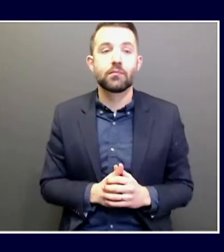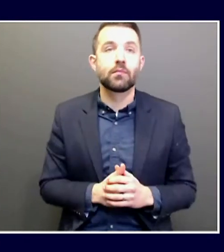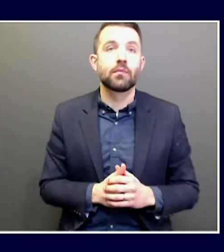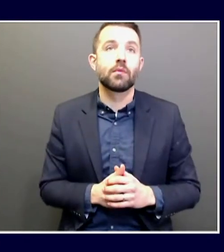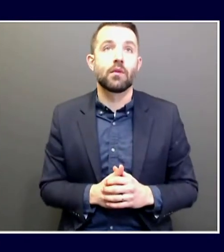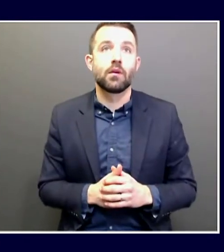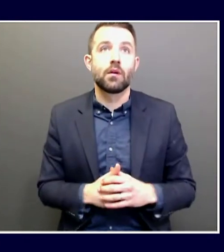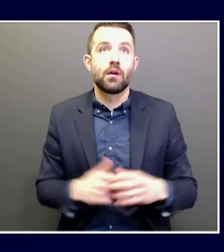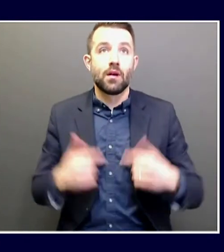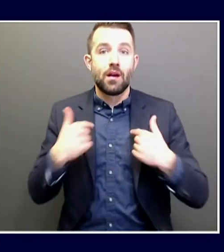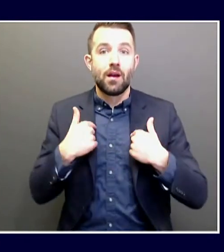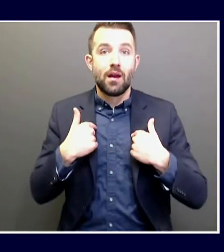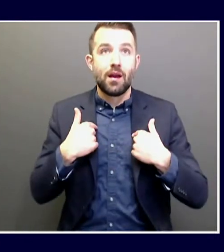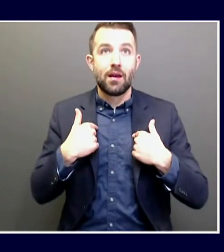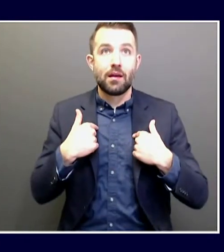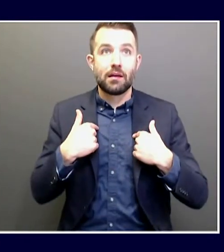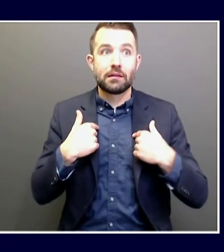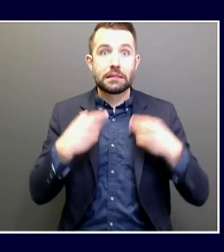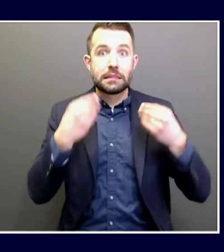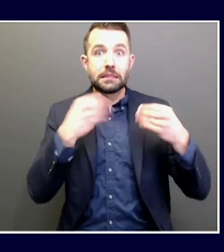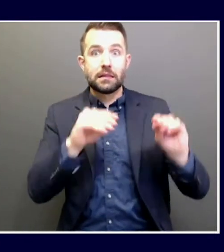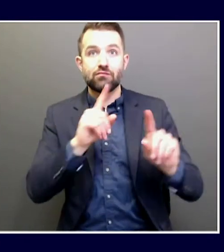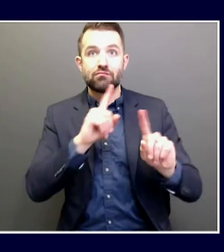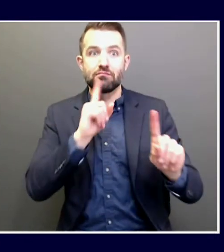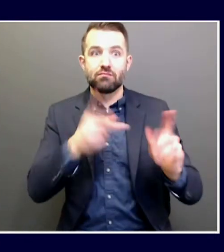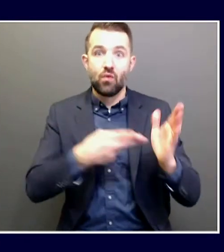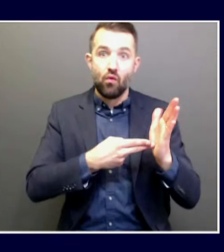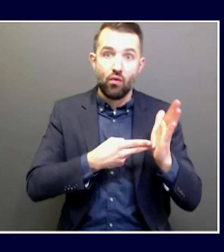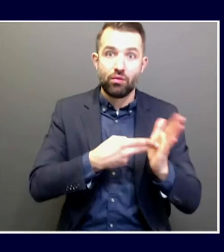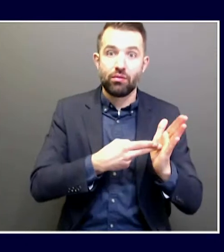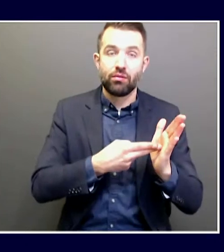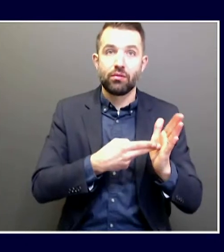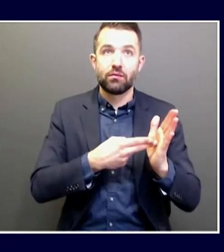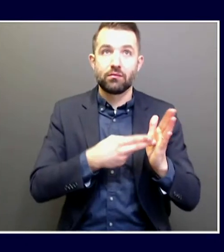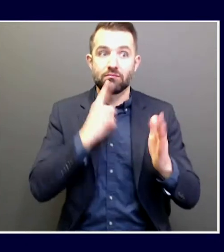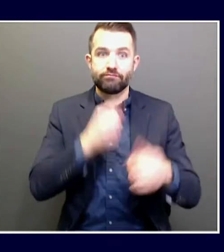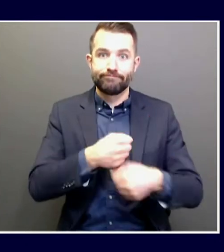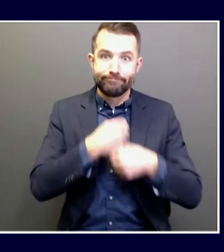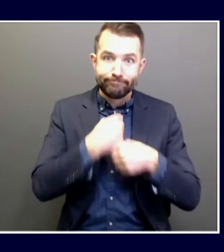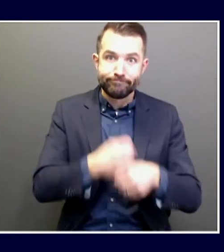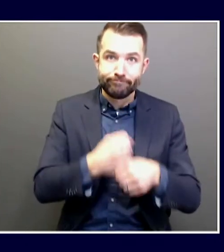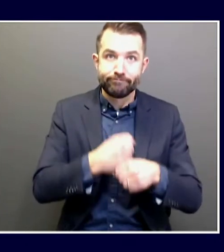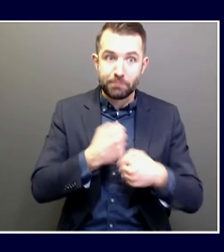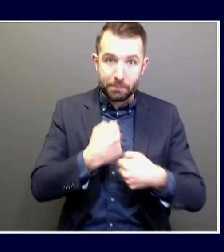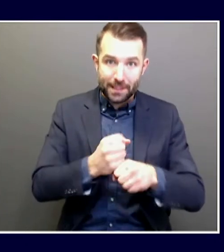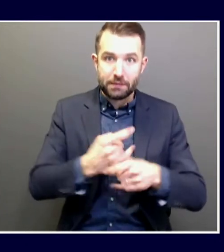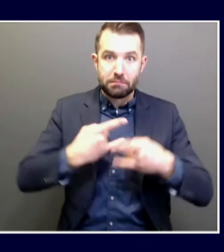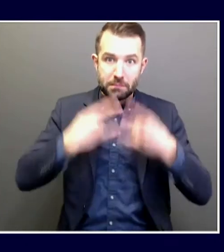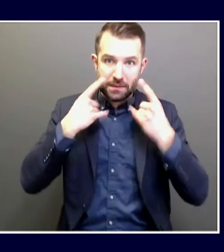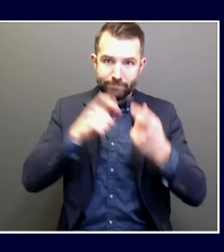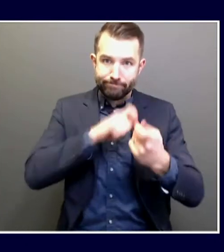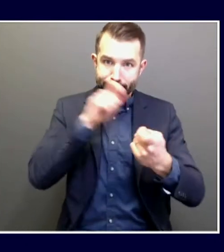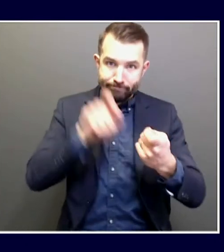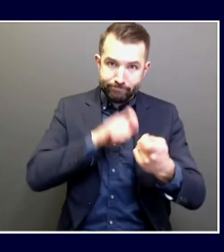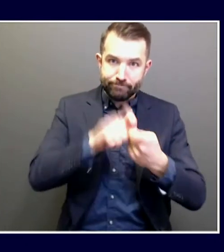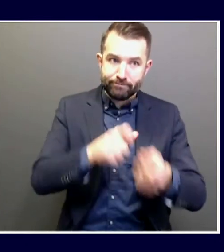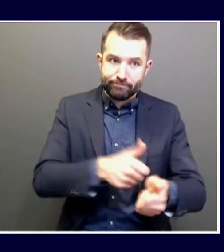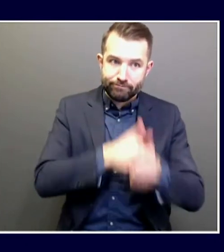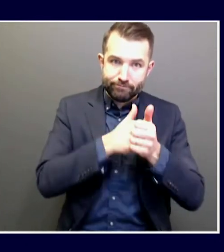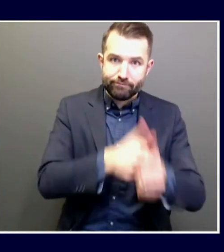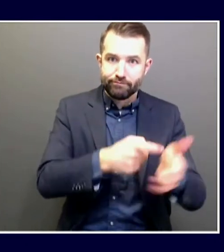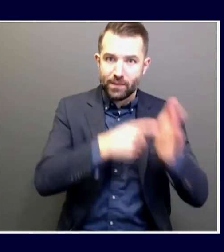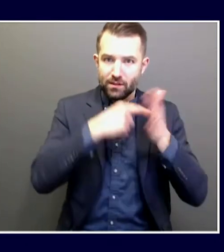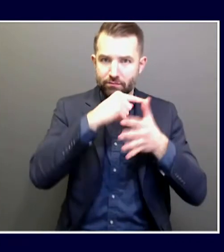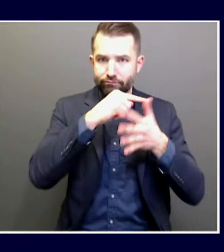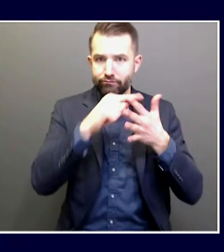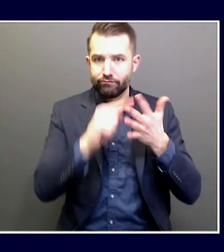true, correct manufacturer spec masks rather than taking a roll of the dice with something that you may find online.